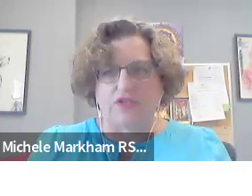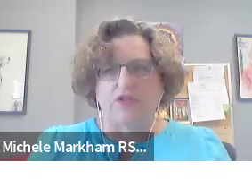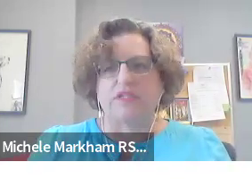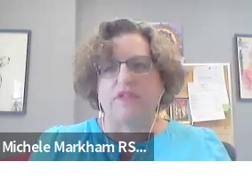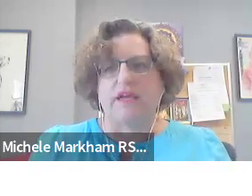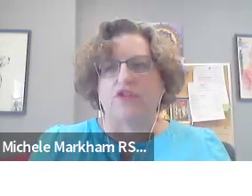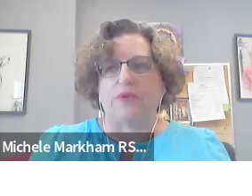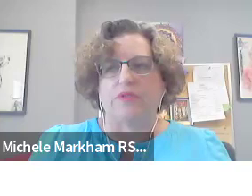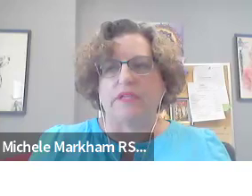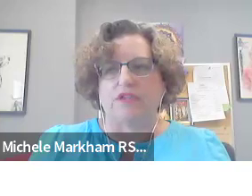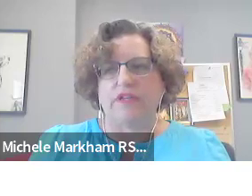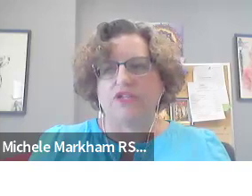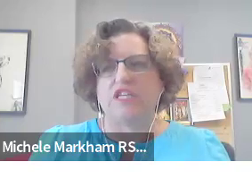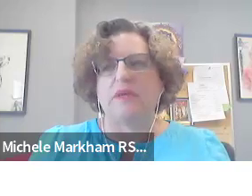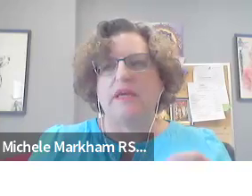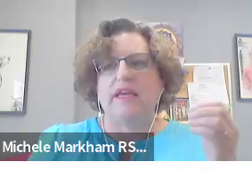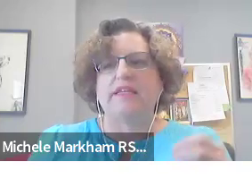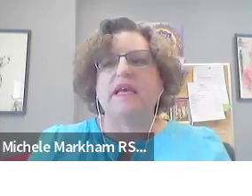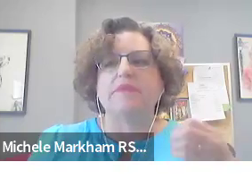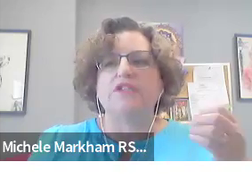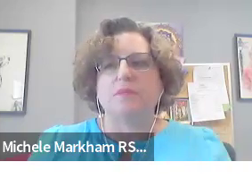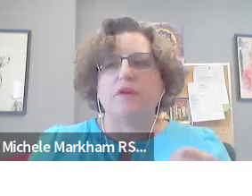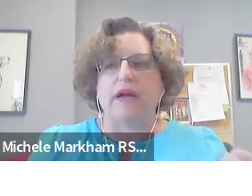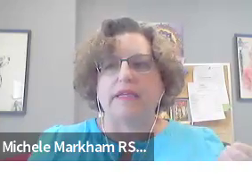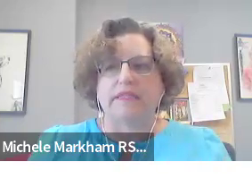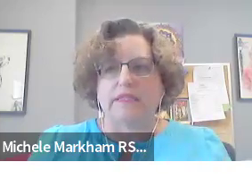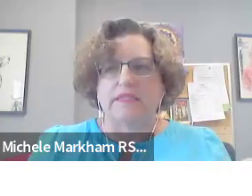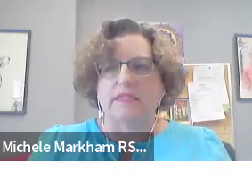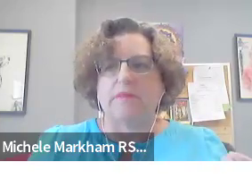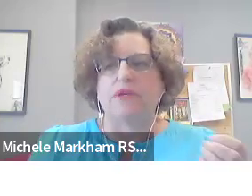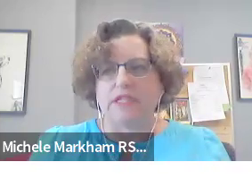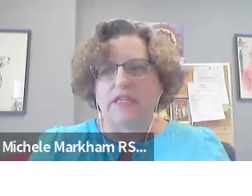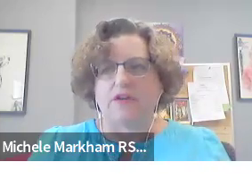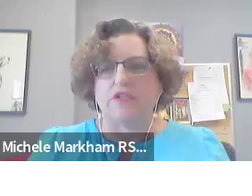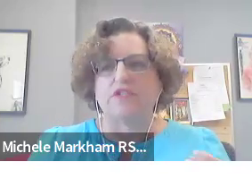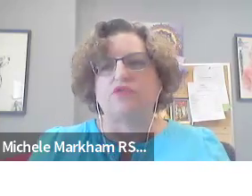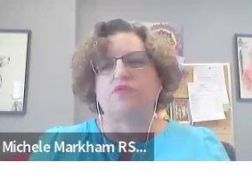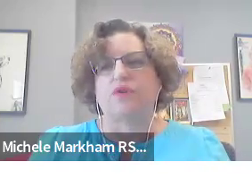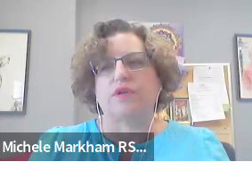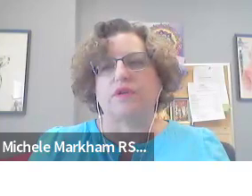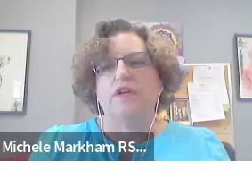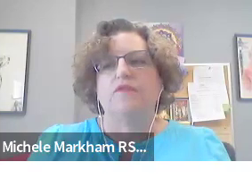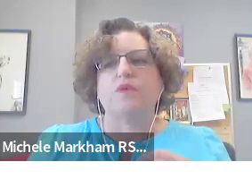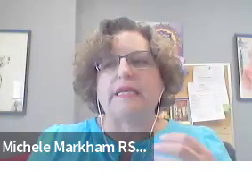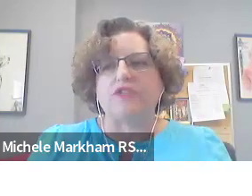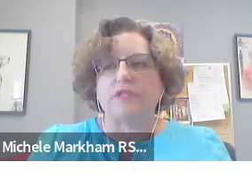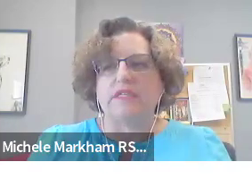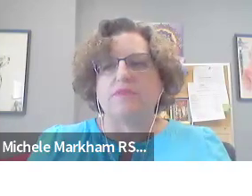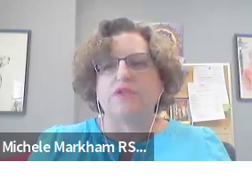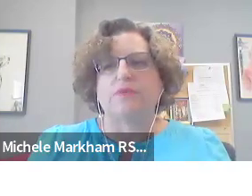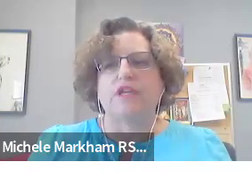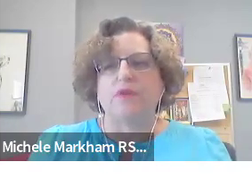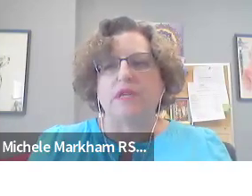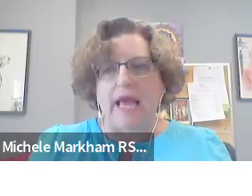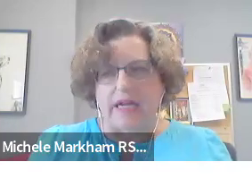the concerns of the elder abuse intervention team in attempting to provide assistance. In particular, the social worker was interested